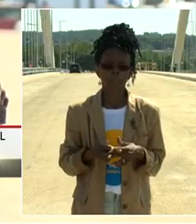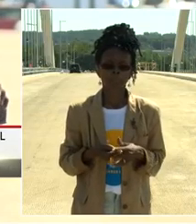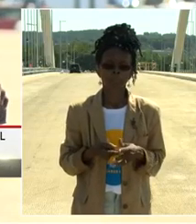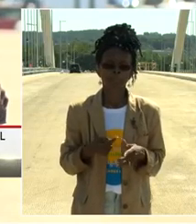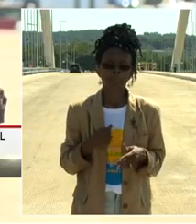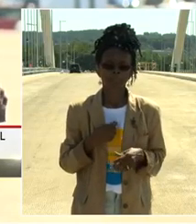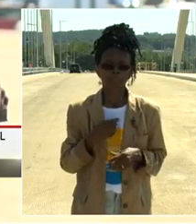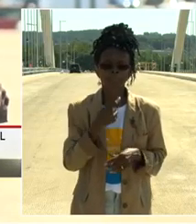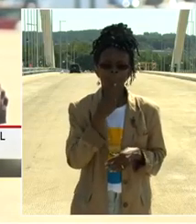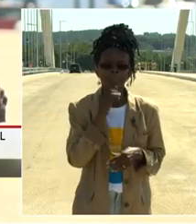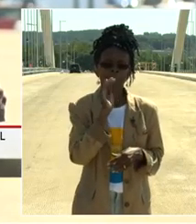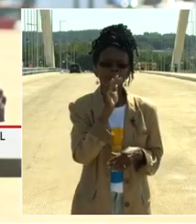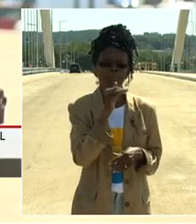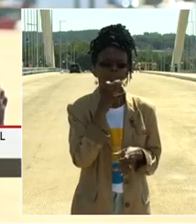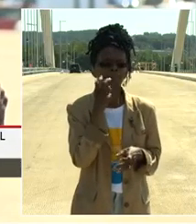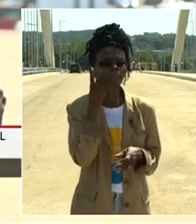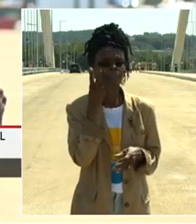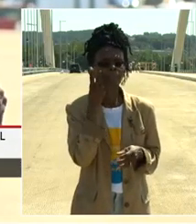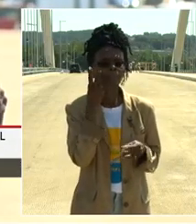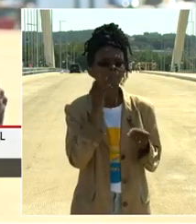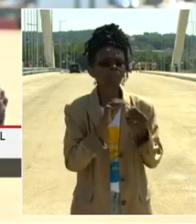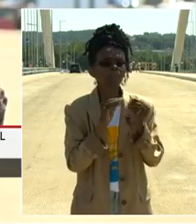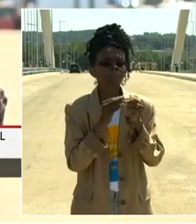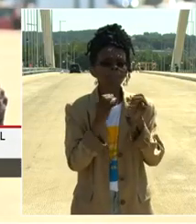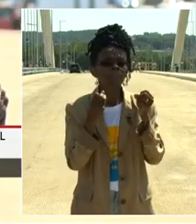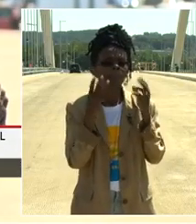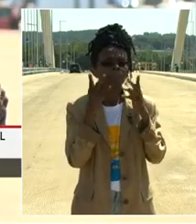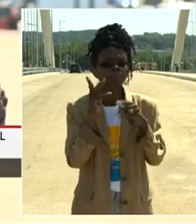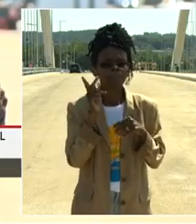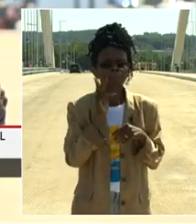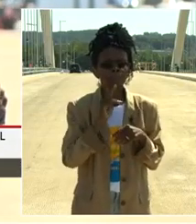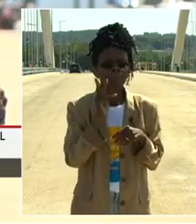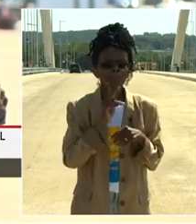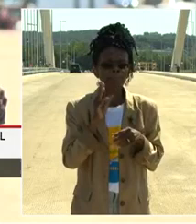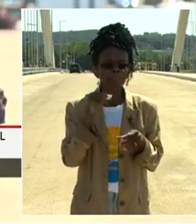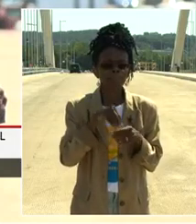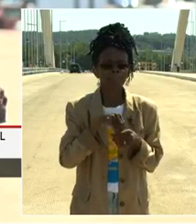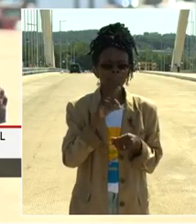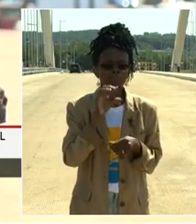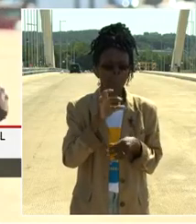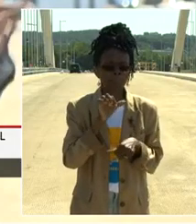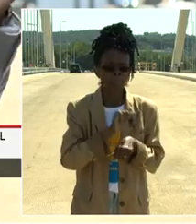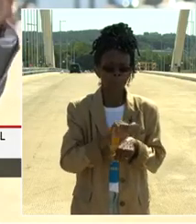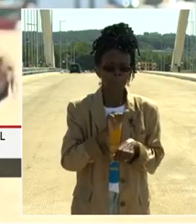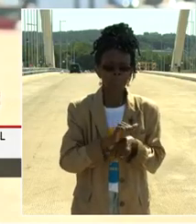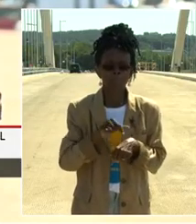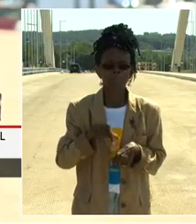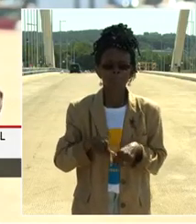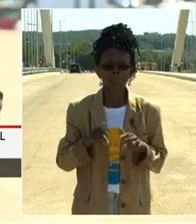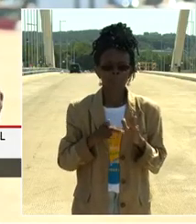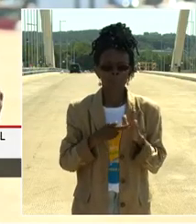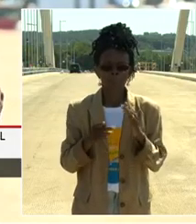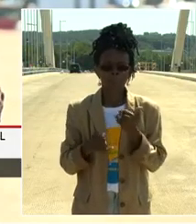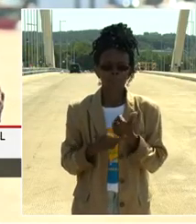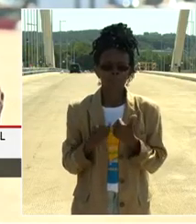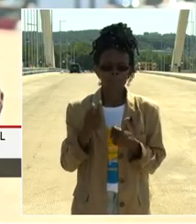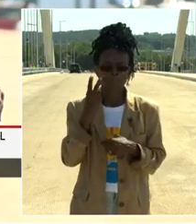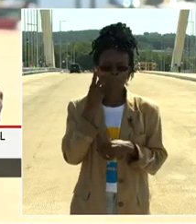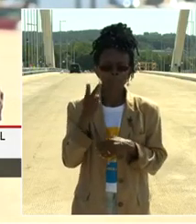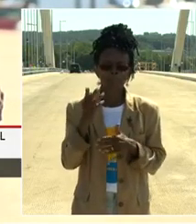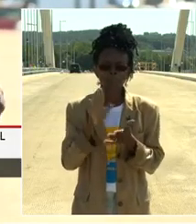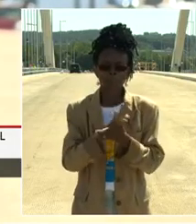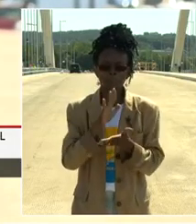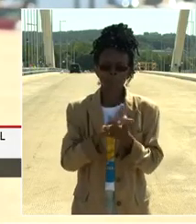numbers, because I want to know how many residents we have from D.C. working on this project. And she sent me the numbers. I mean, one day I wasn't happy for some reason. I went